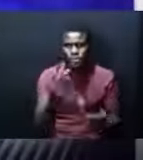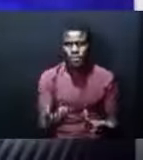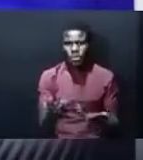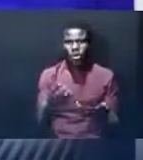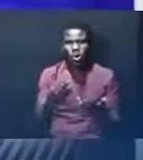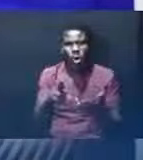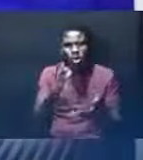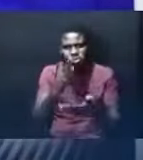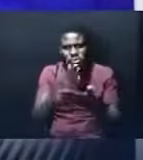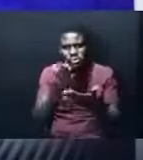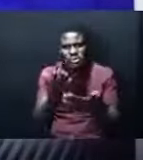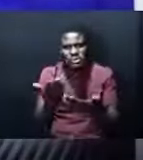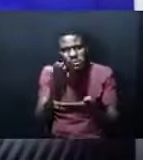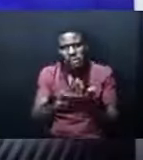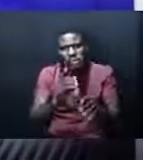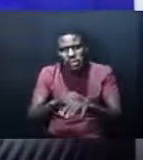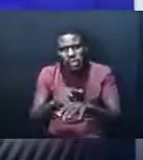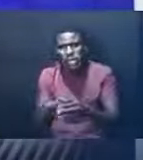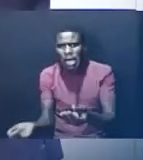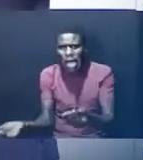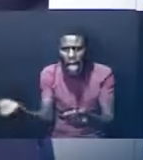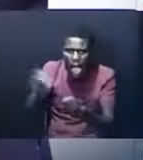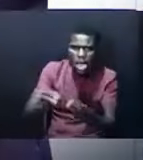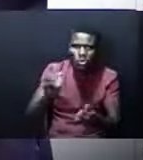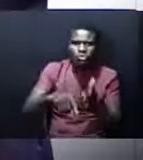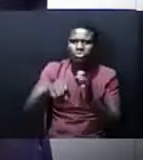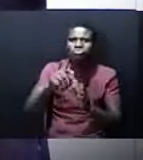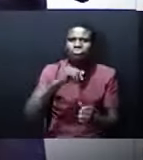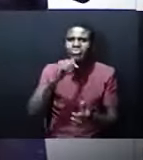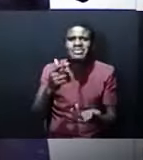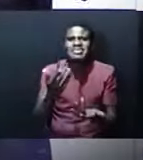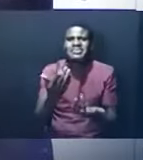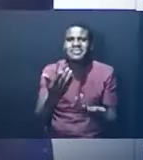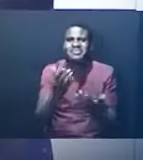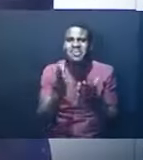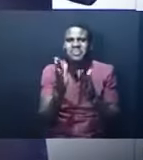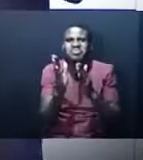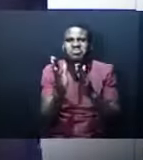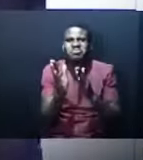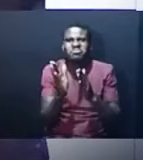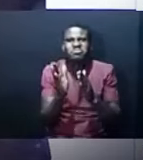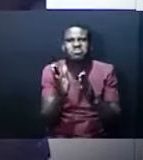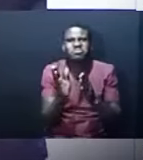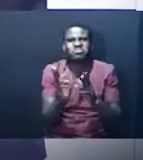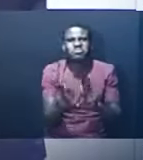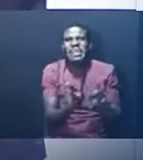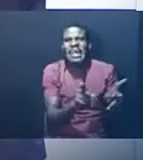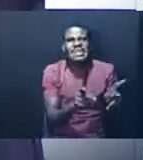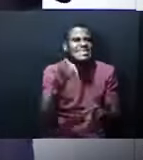add what you didn't even intend to hear.